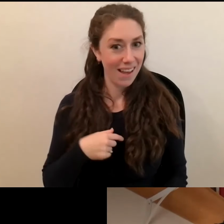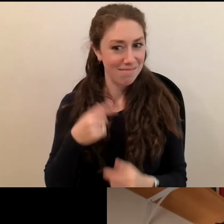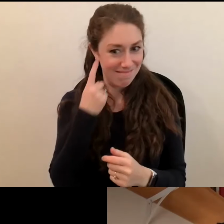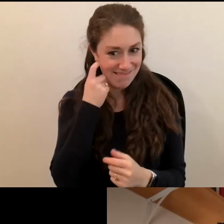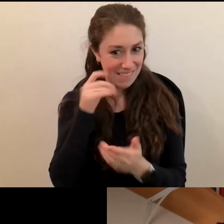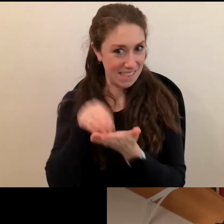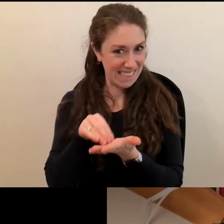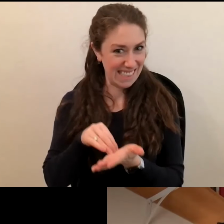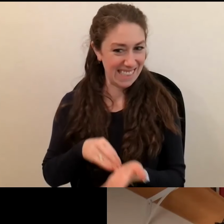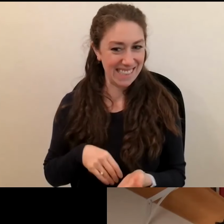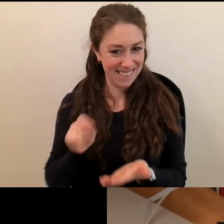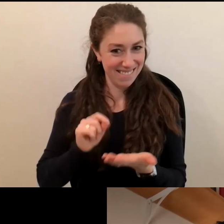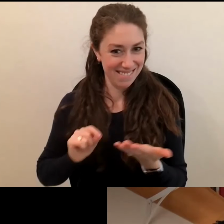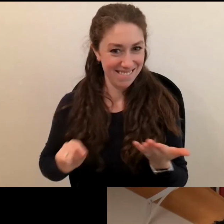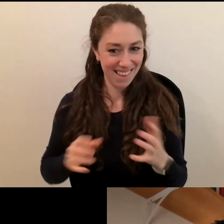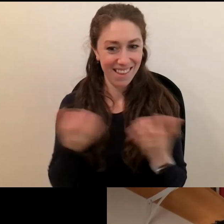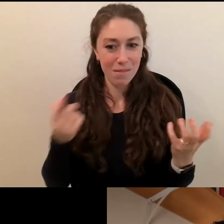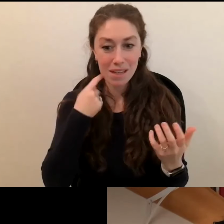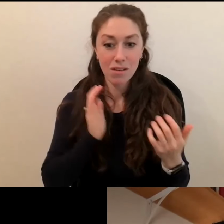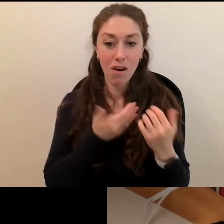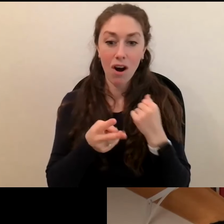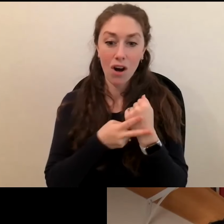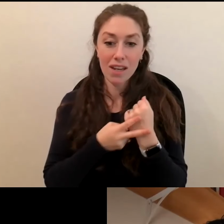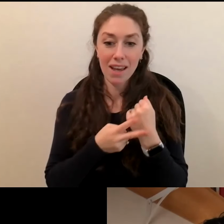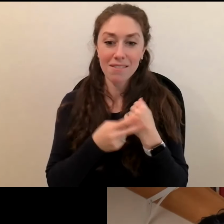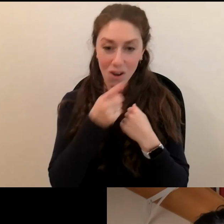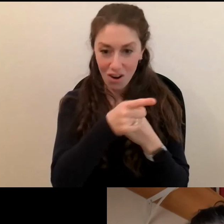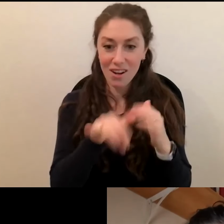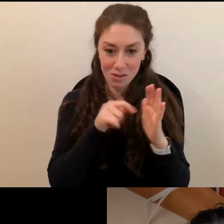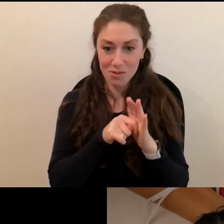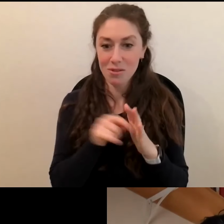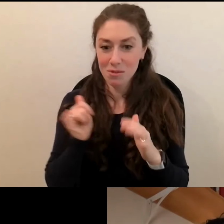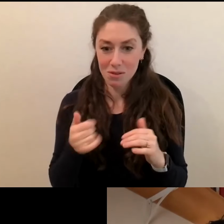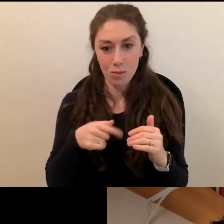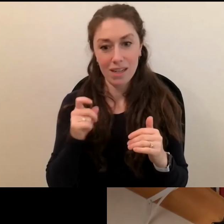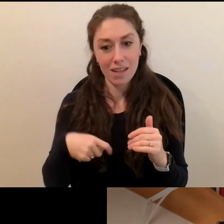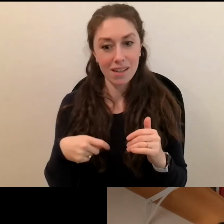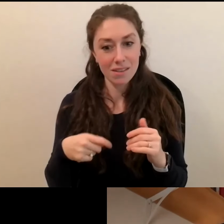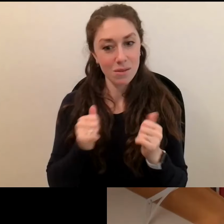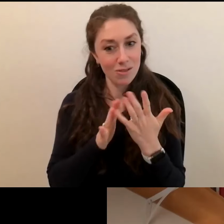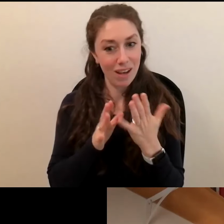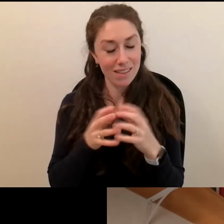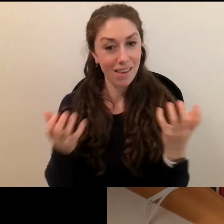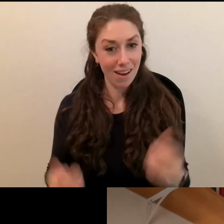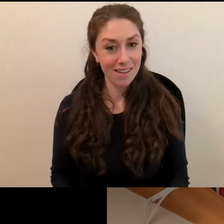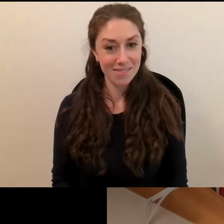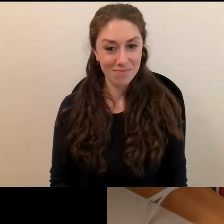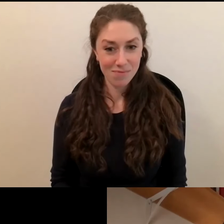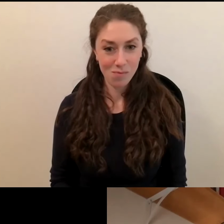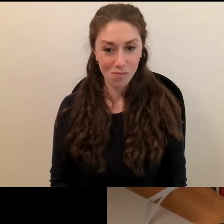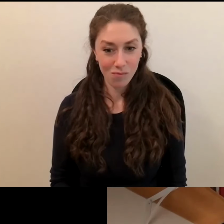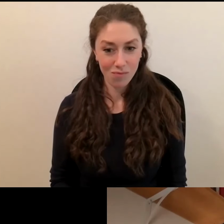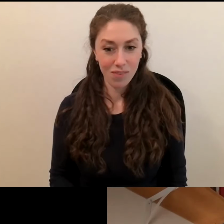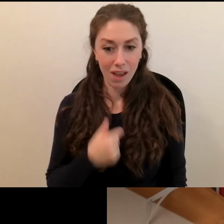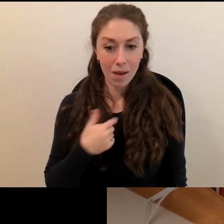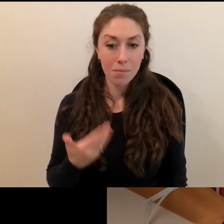the last presentation because our archives are also on YouTube, so there is a lot that we need to address. I'm